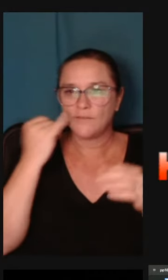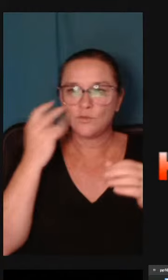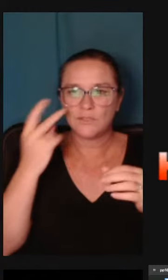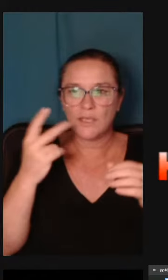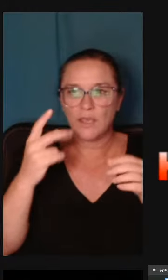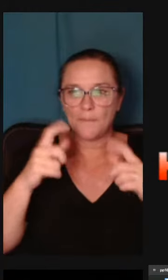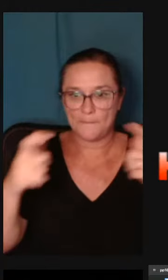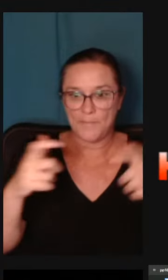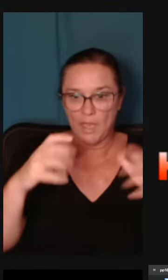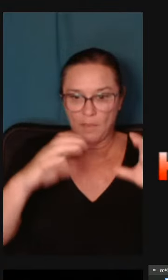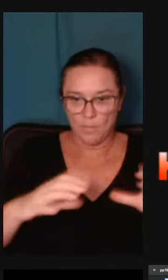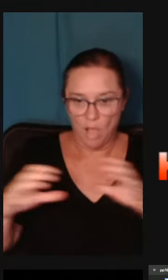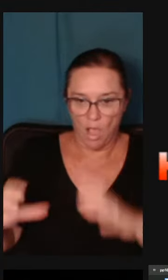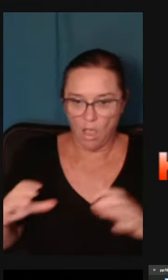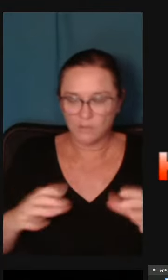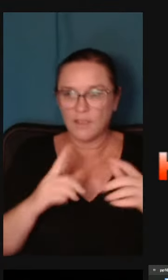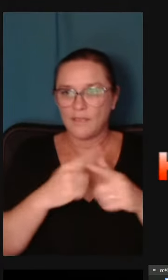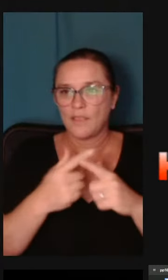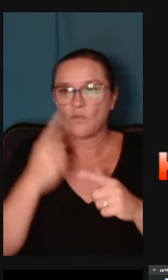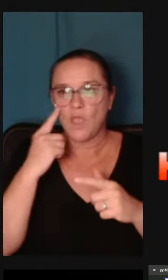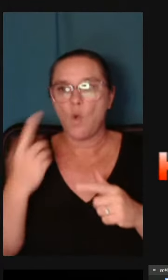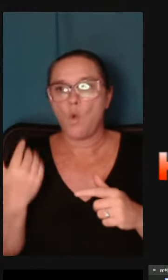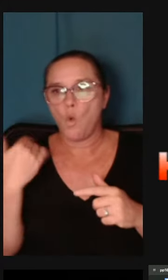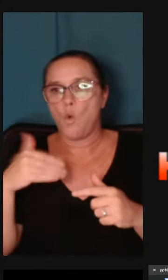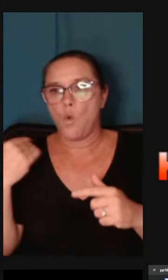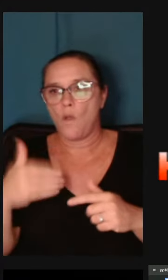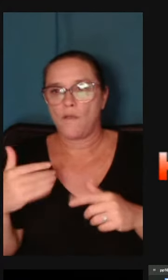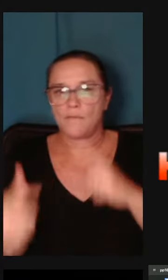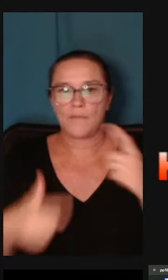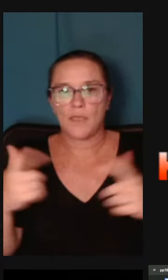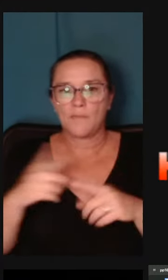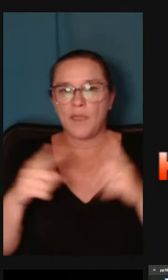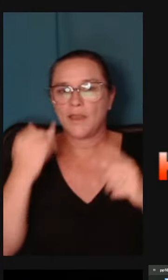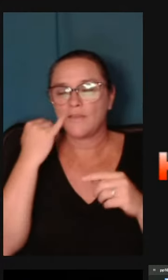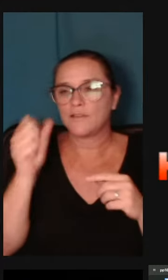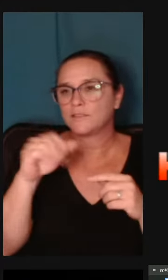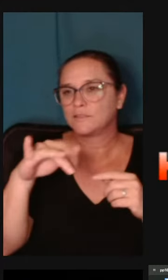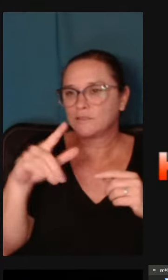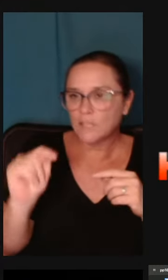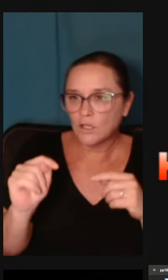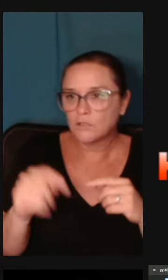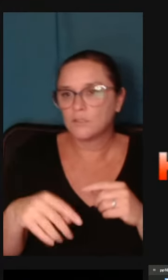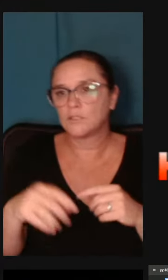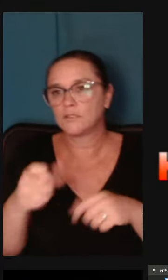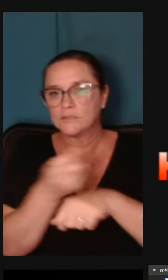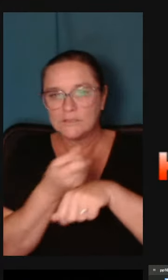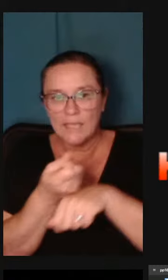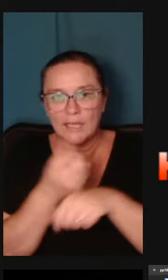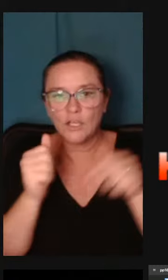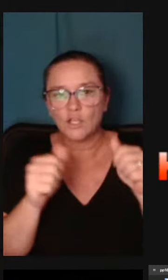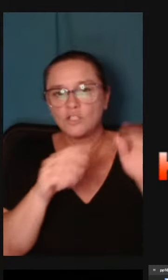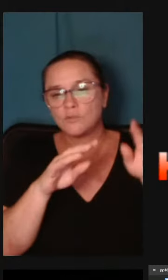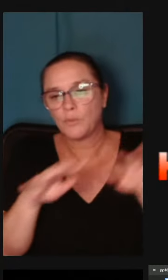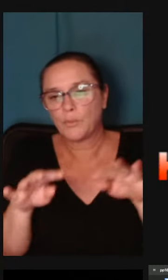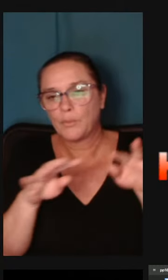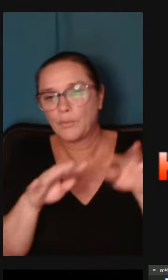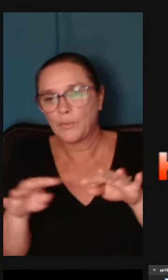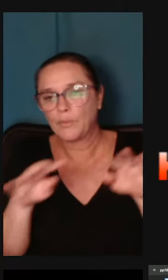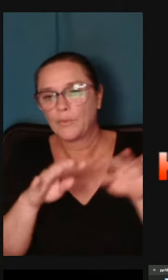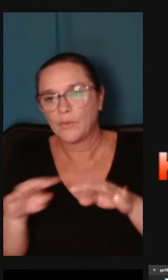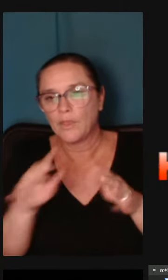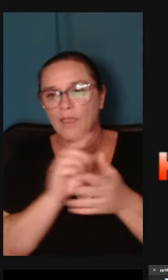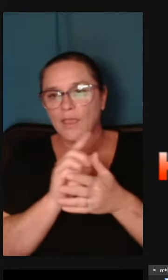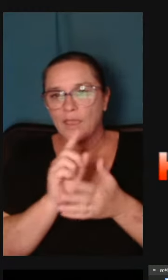have been something catastrophic. Whereas if you see like lots of silt and sand that could be coming off on a every day, every week, every year,